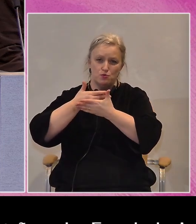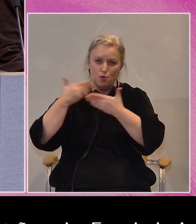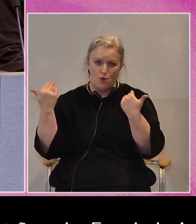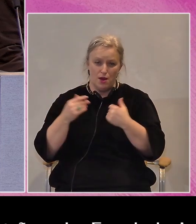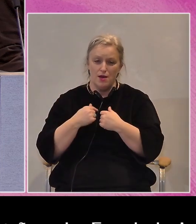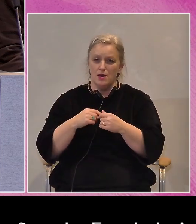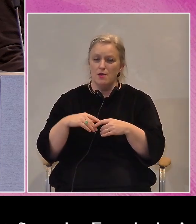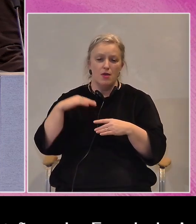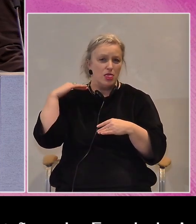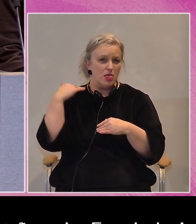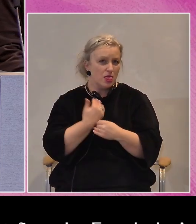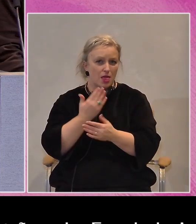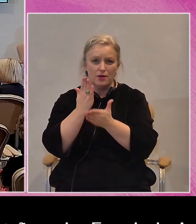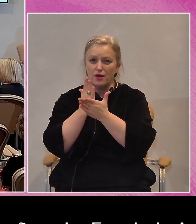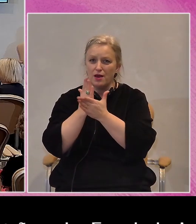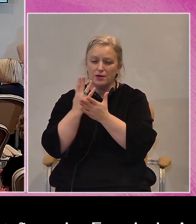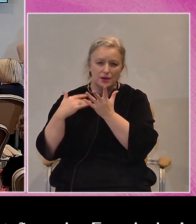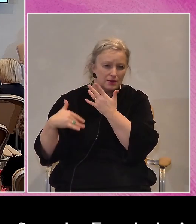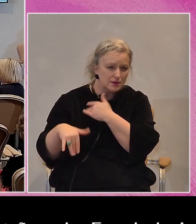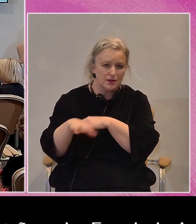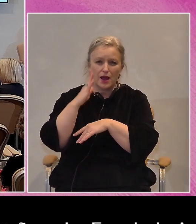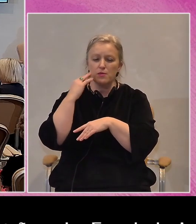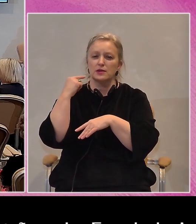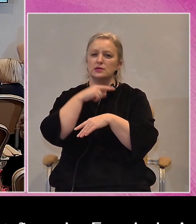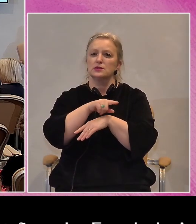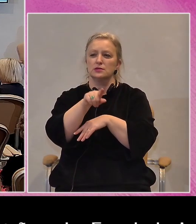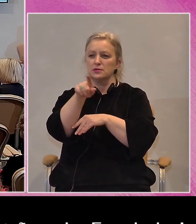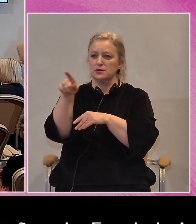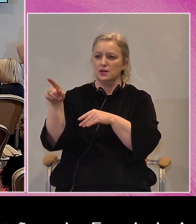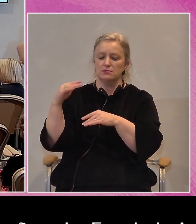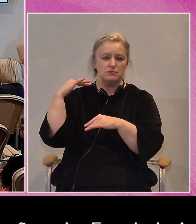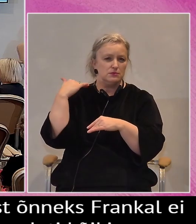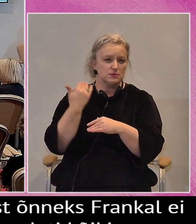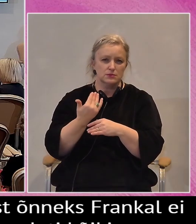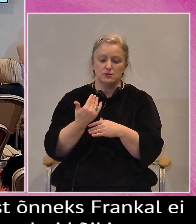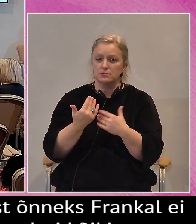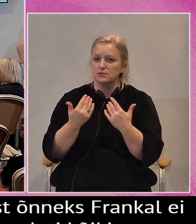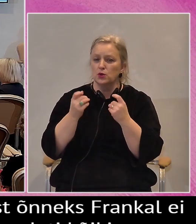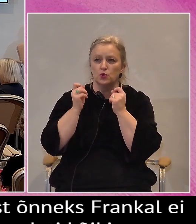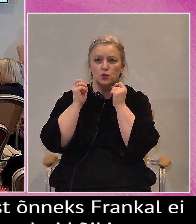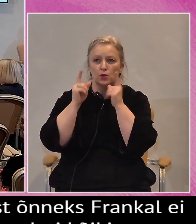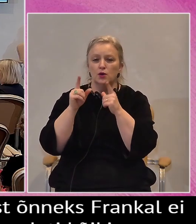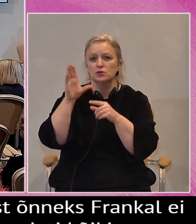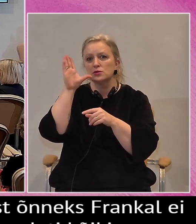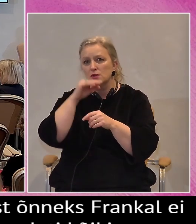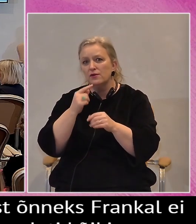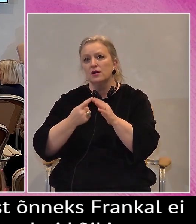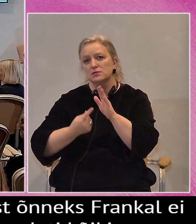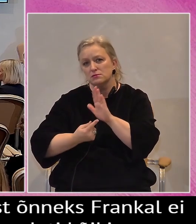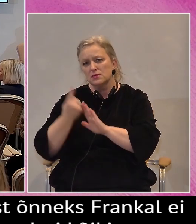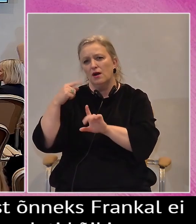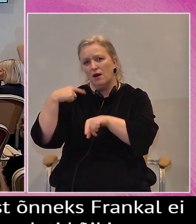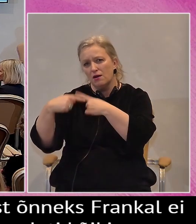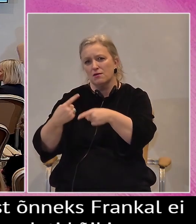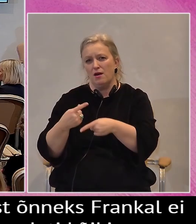experience any major side afflictions. And I genuinely respect and